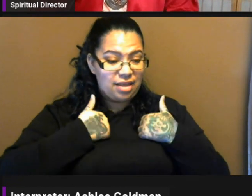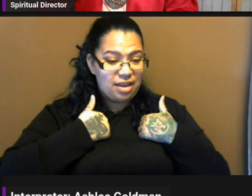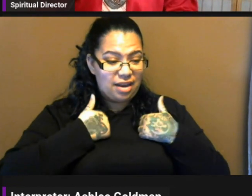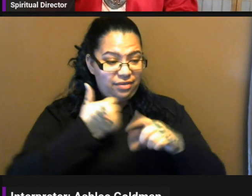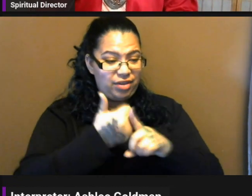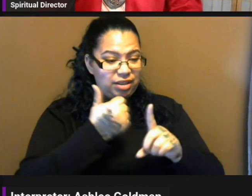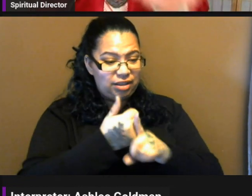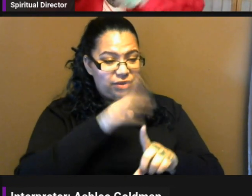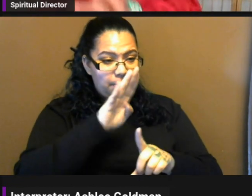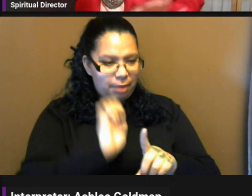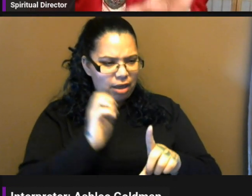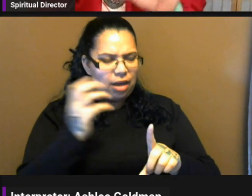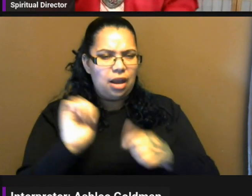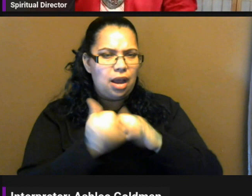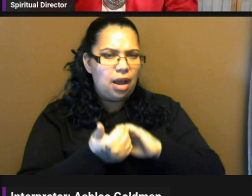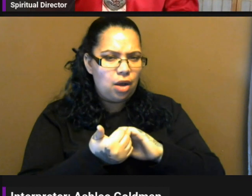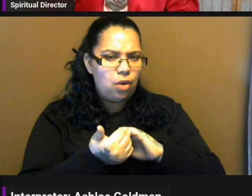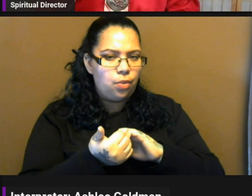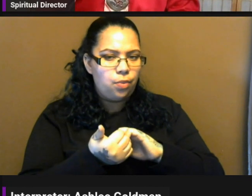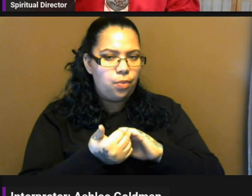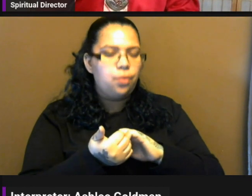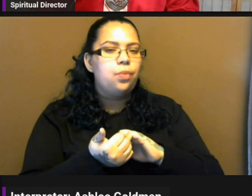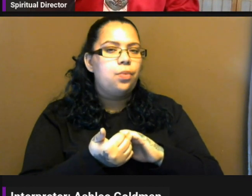like? When?